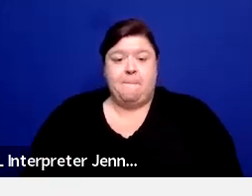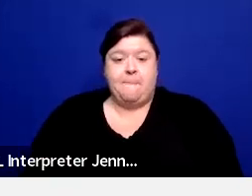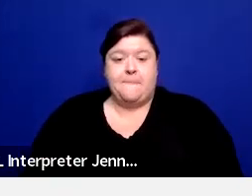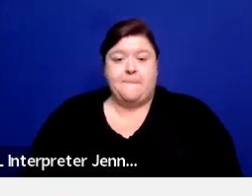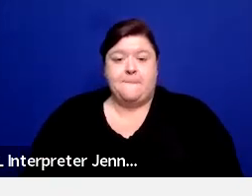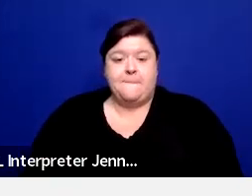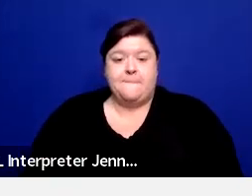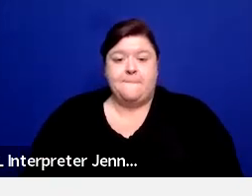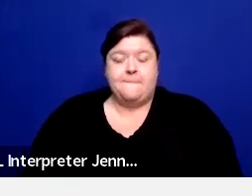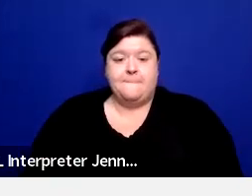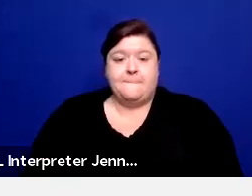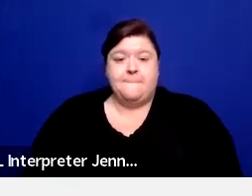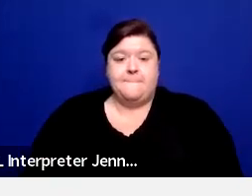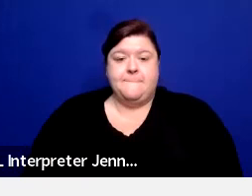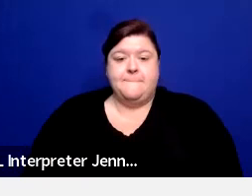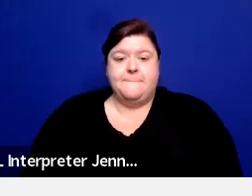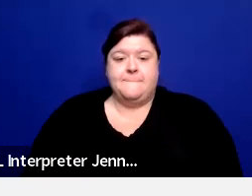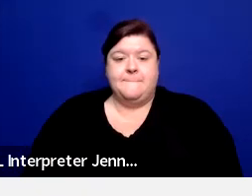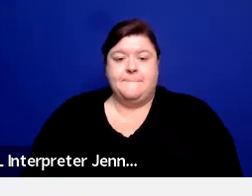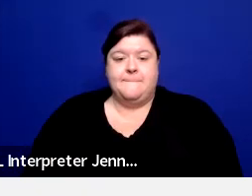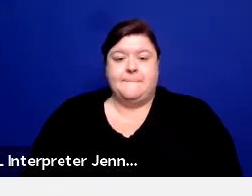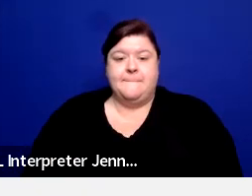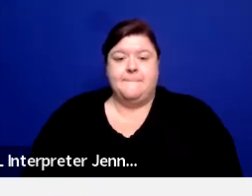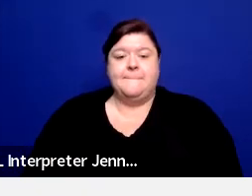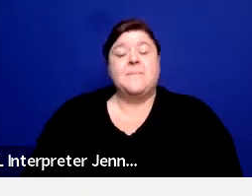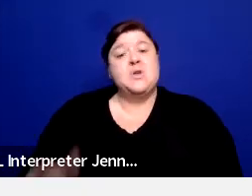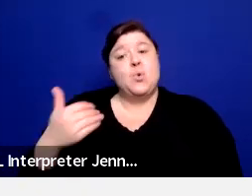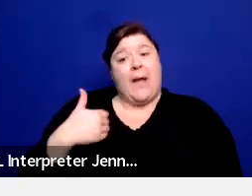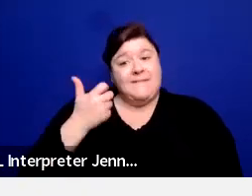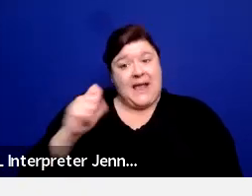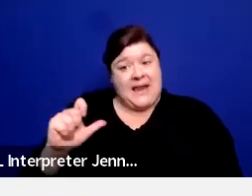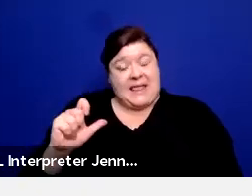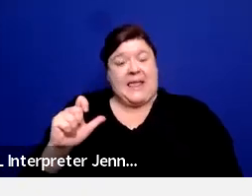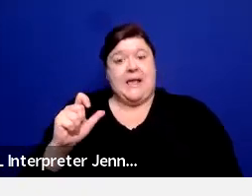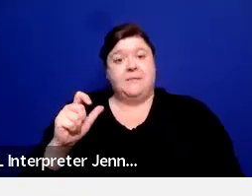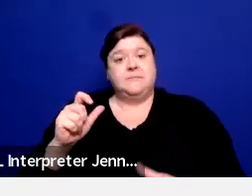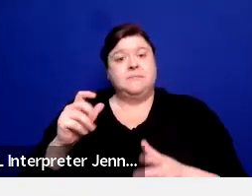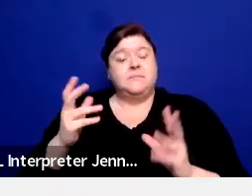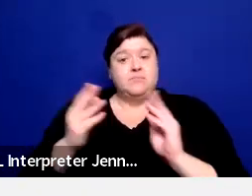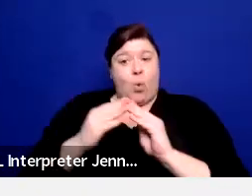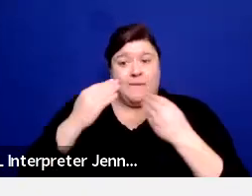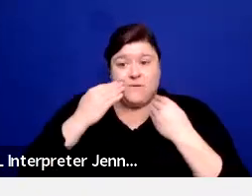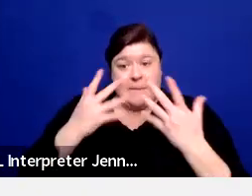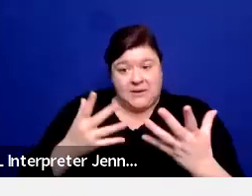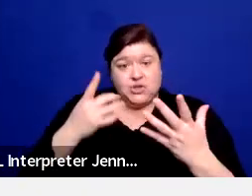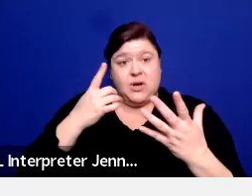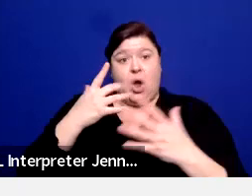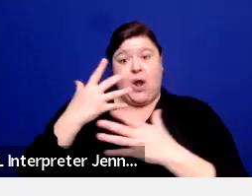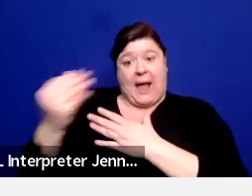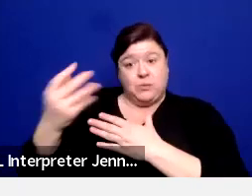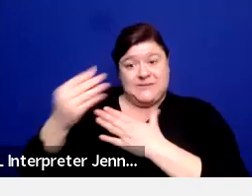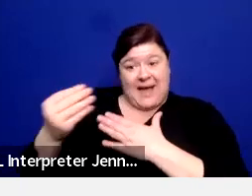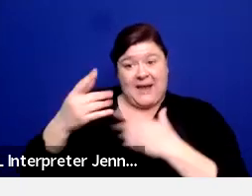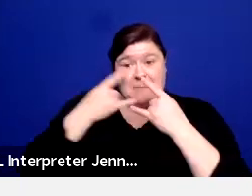Okay, thank you, Miriam. Do you have any additional guidance on outdoor masking for preschool age children when they're